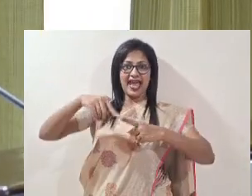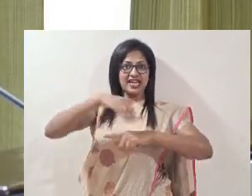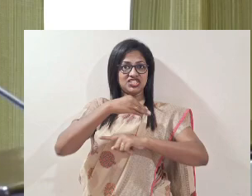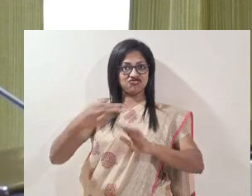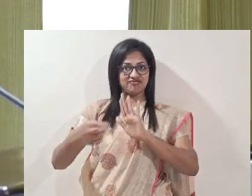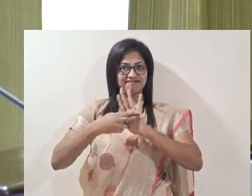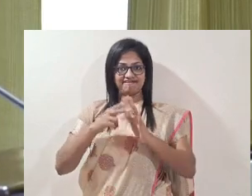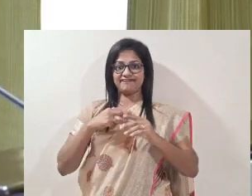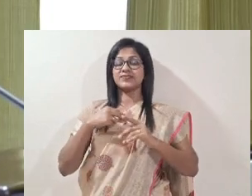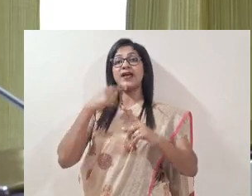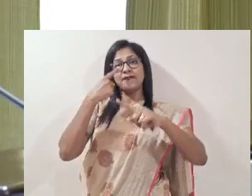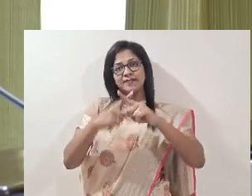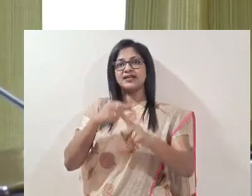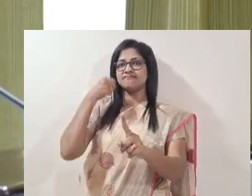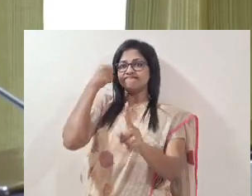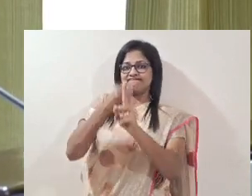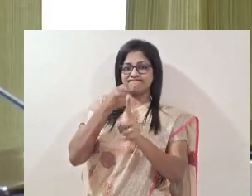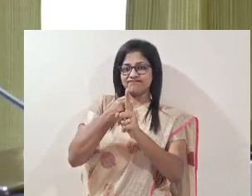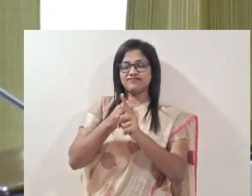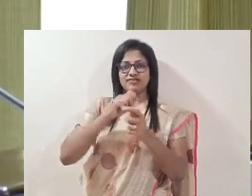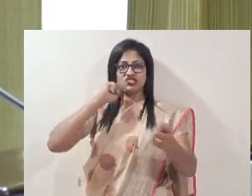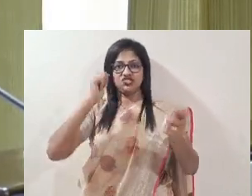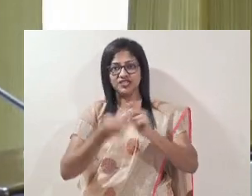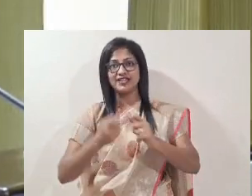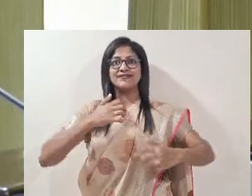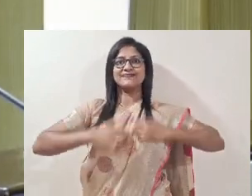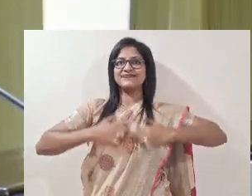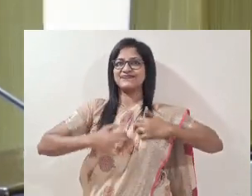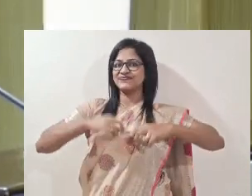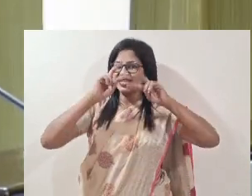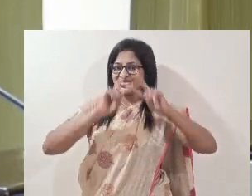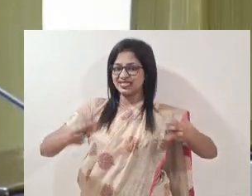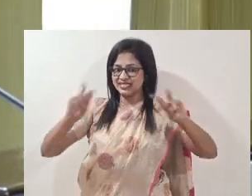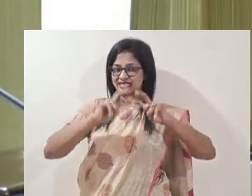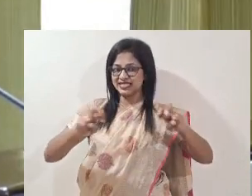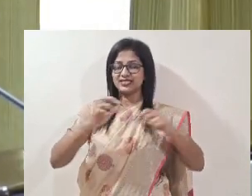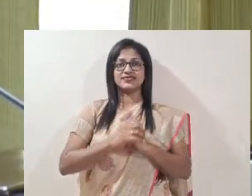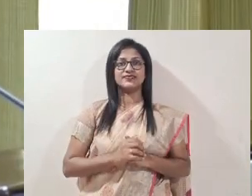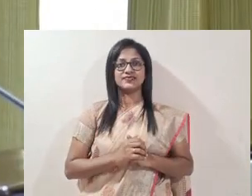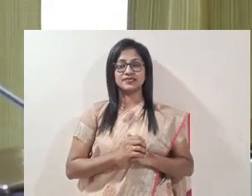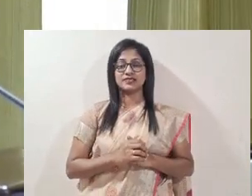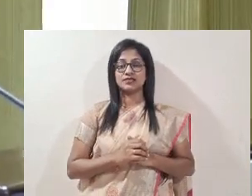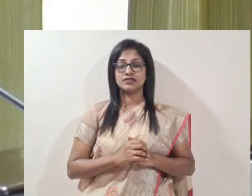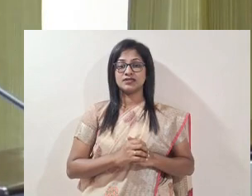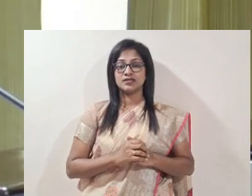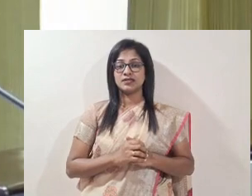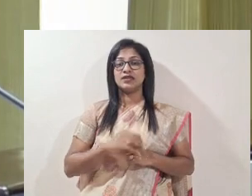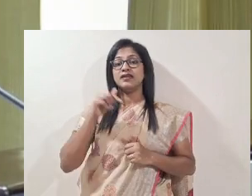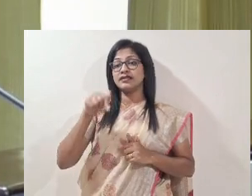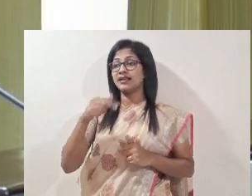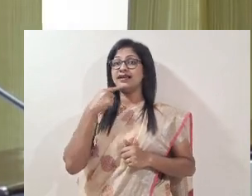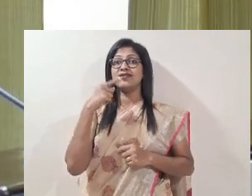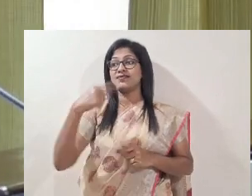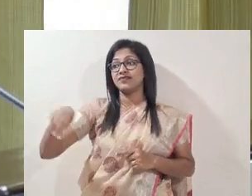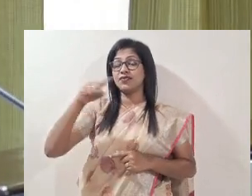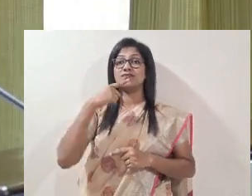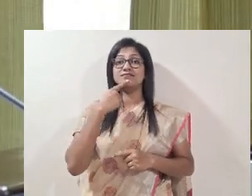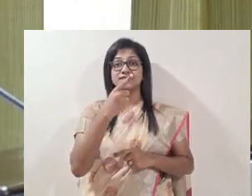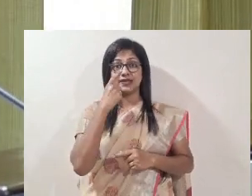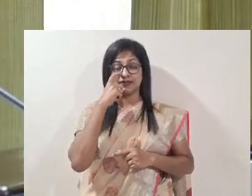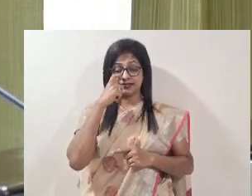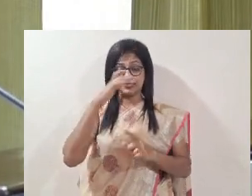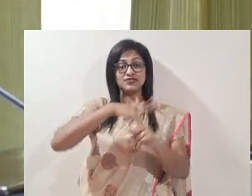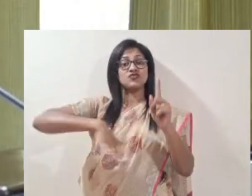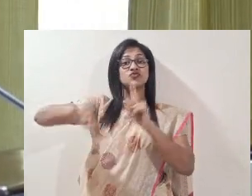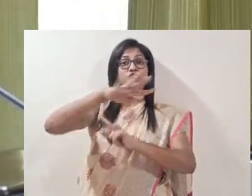but advocate for change and a passionate researcher. So they say a measure of society is how